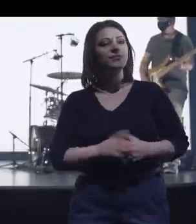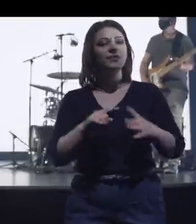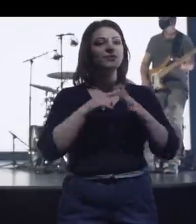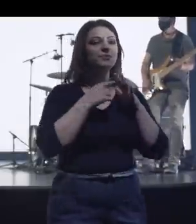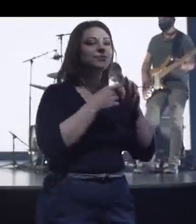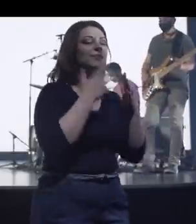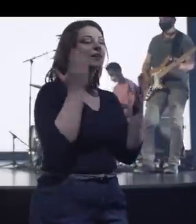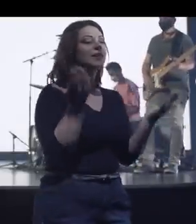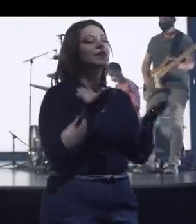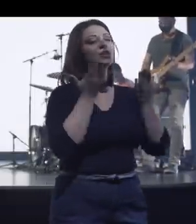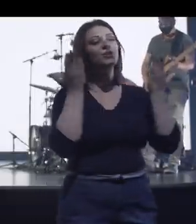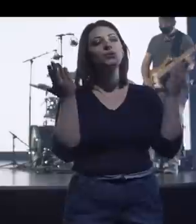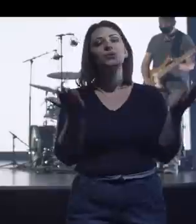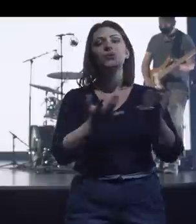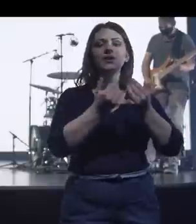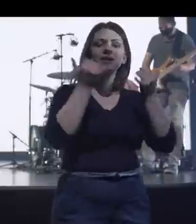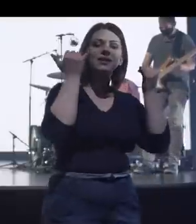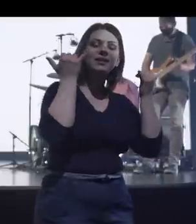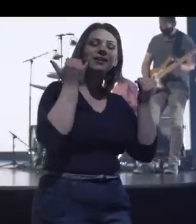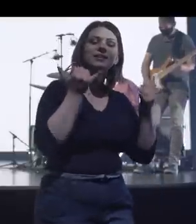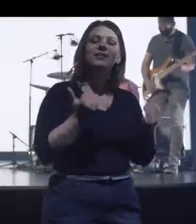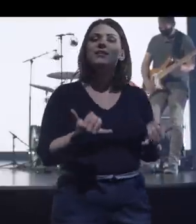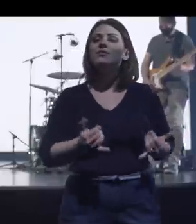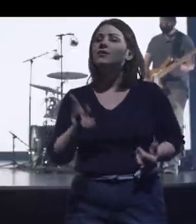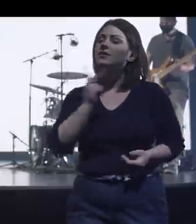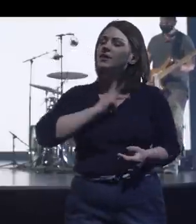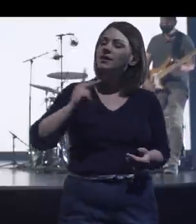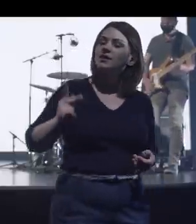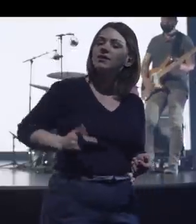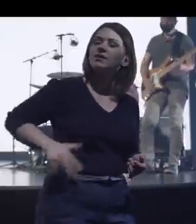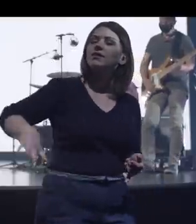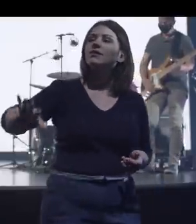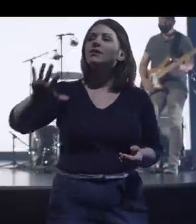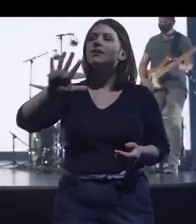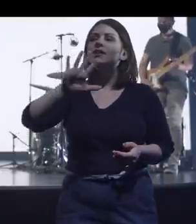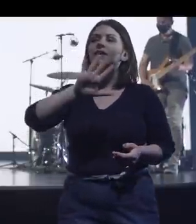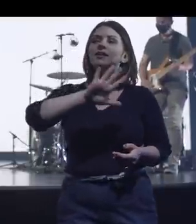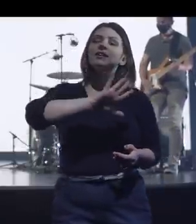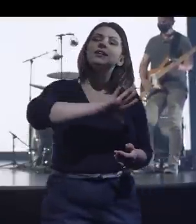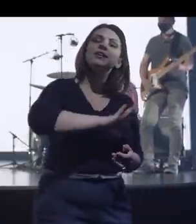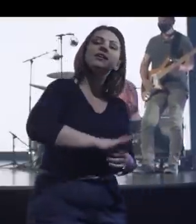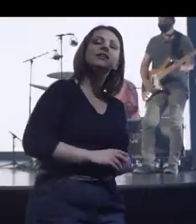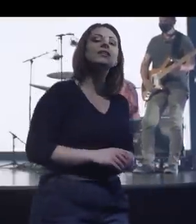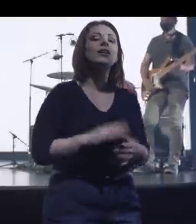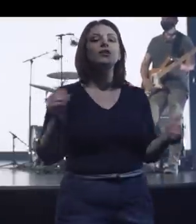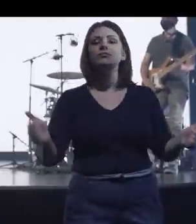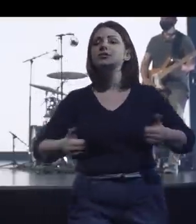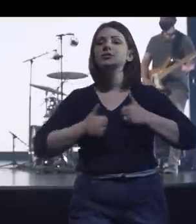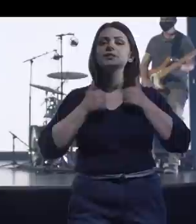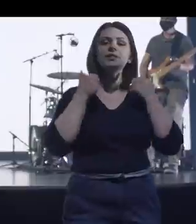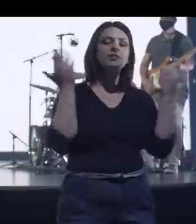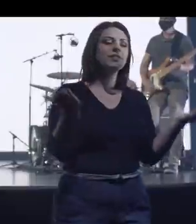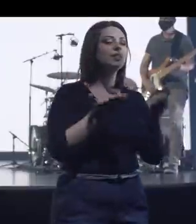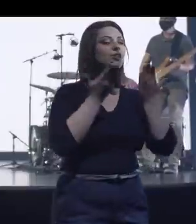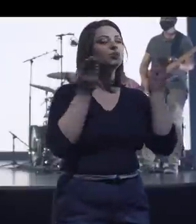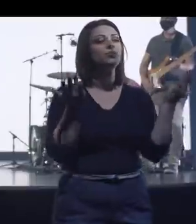Here and now, your kingdom lives. Here and